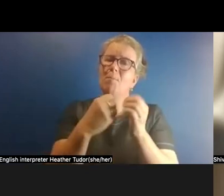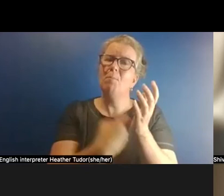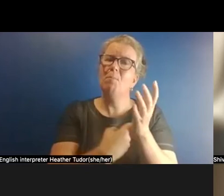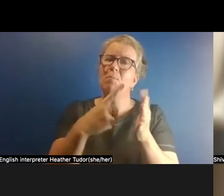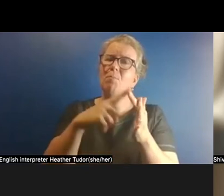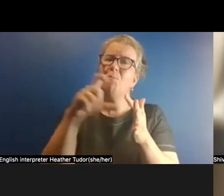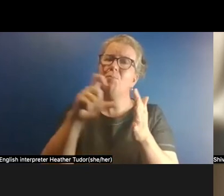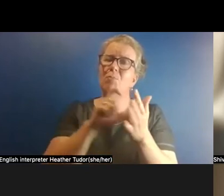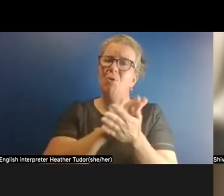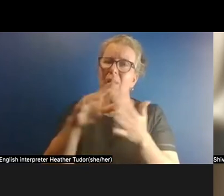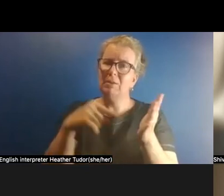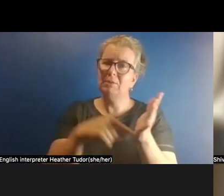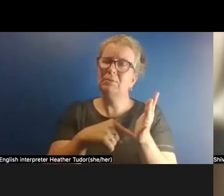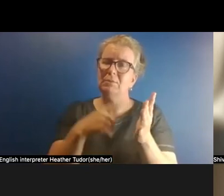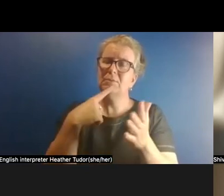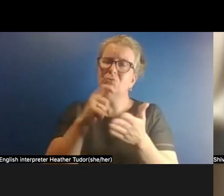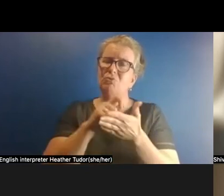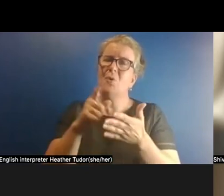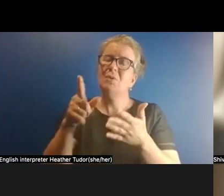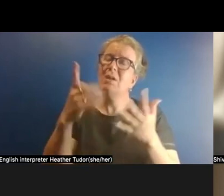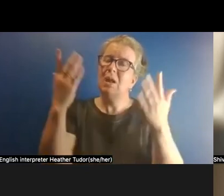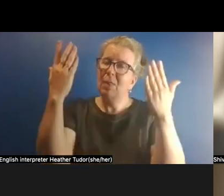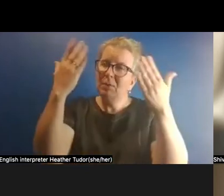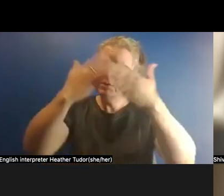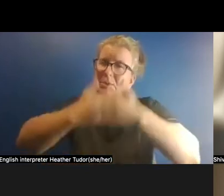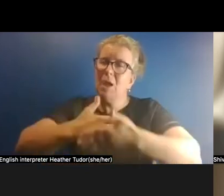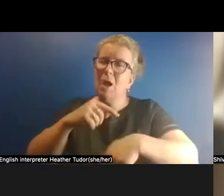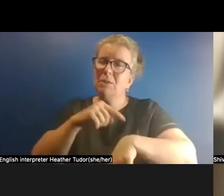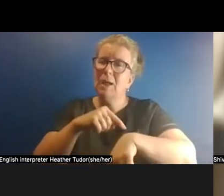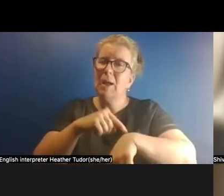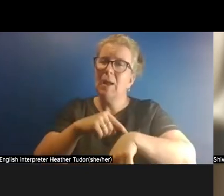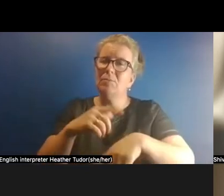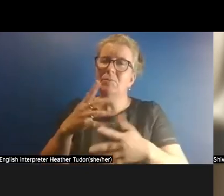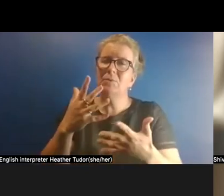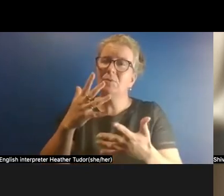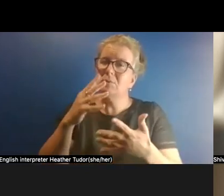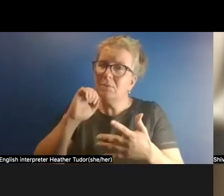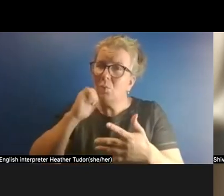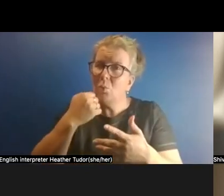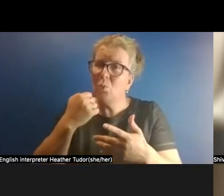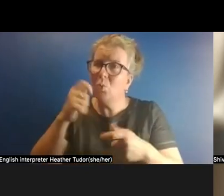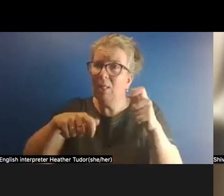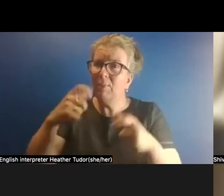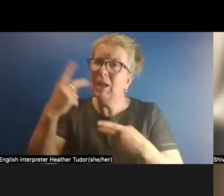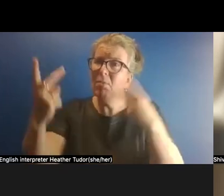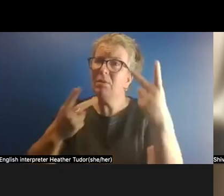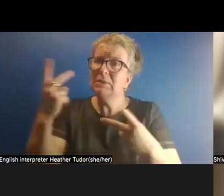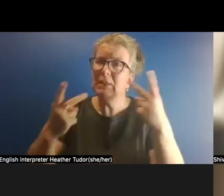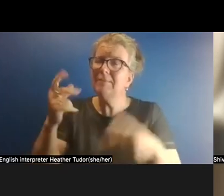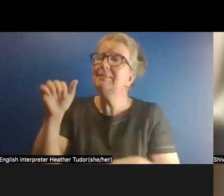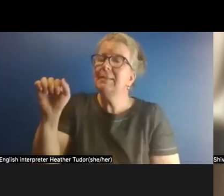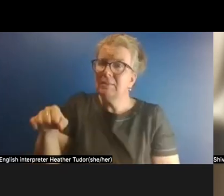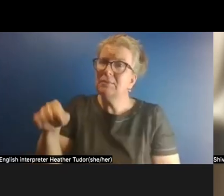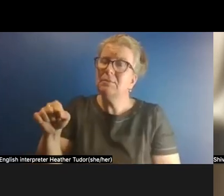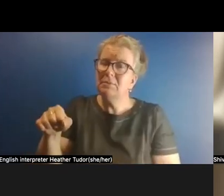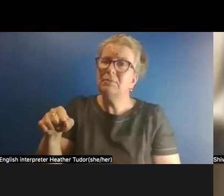In the dark times, will they also be singing? Yes, they will also be singing